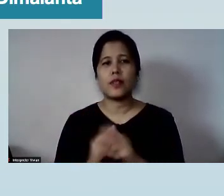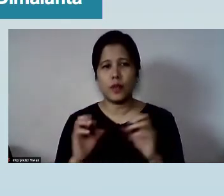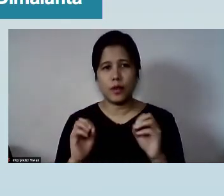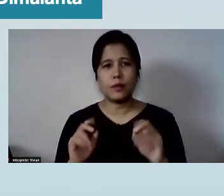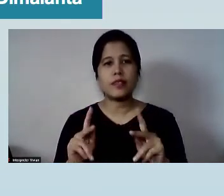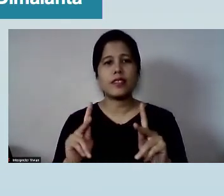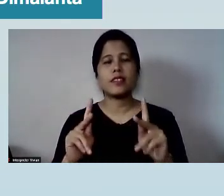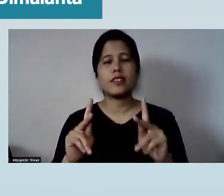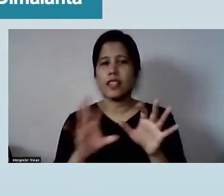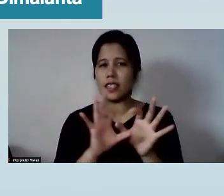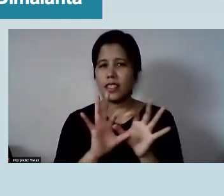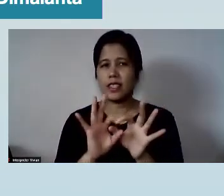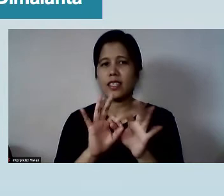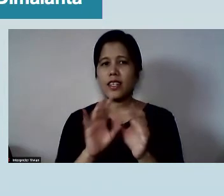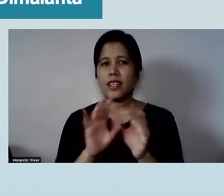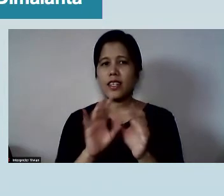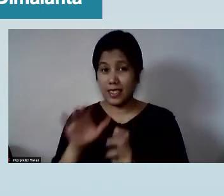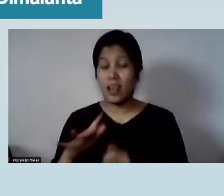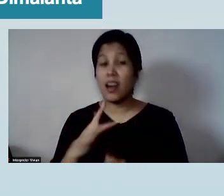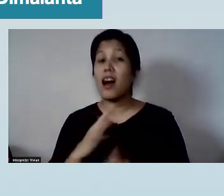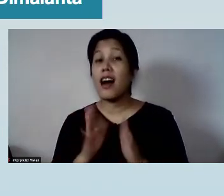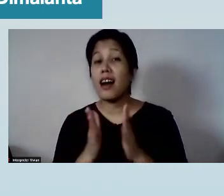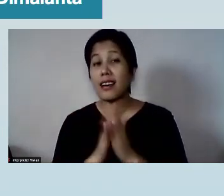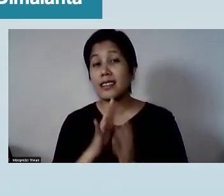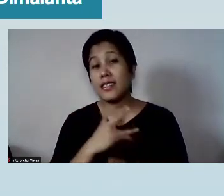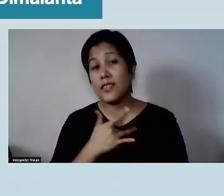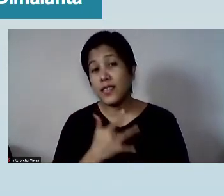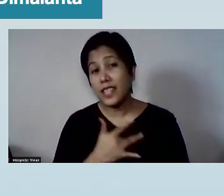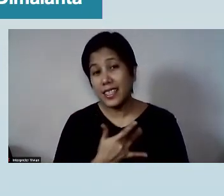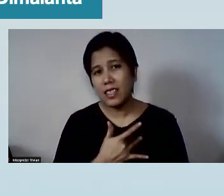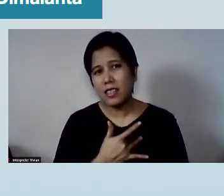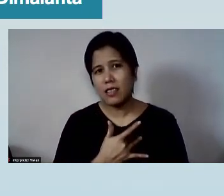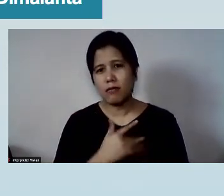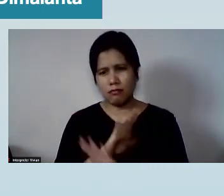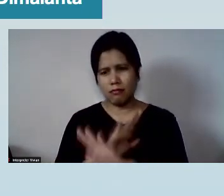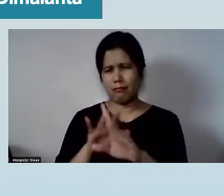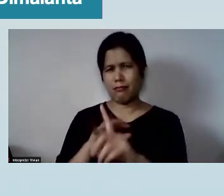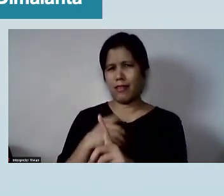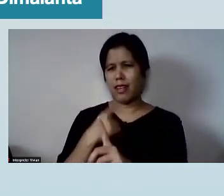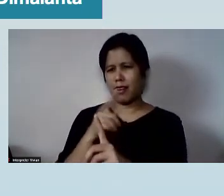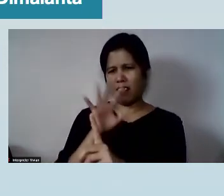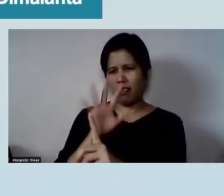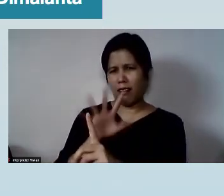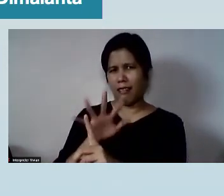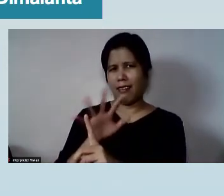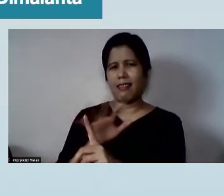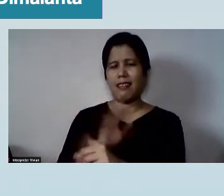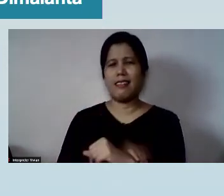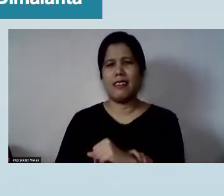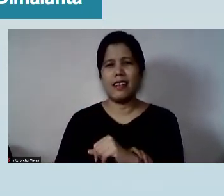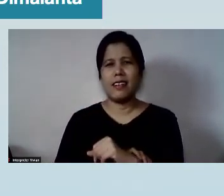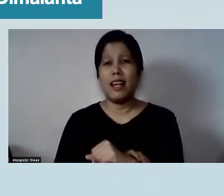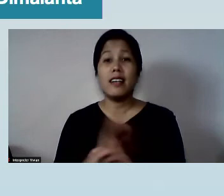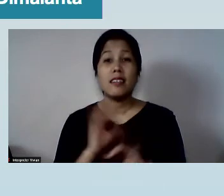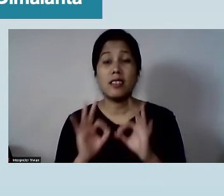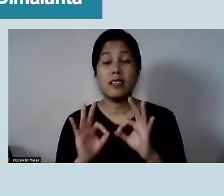with their child, ask about their feelings. Huwag po natin hihiyain habang kumakain. Di ba? Kasi kung hindi, hindi yan sasabay kumain